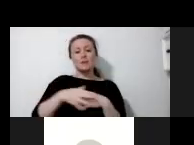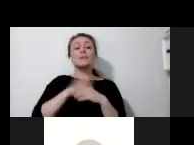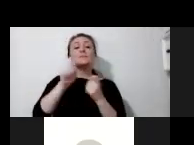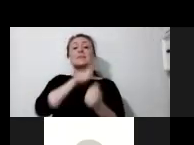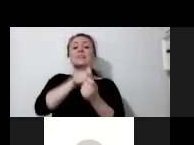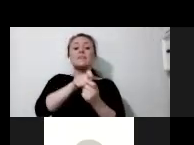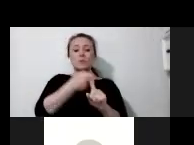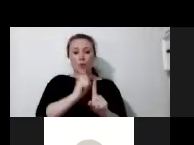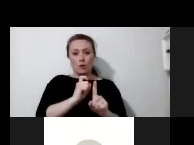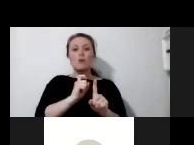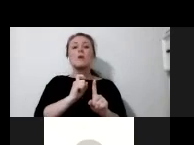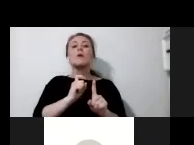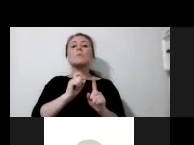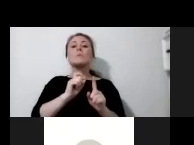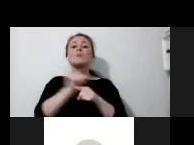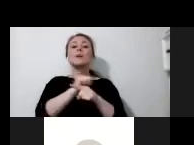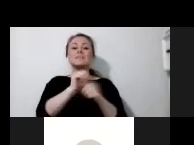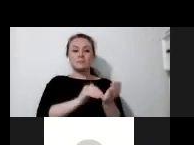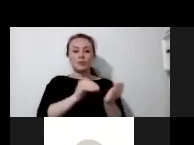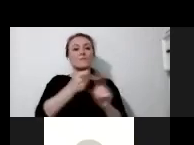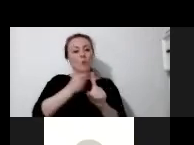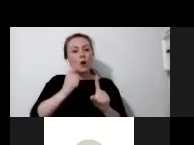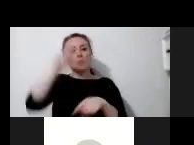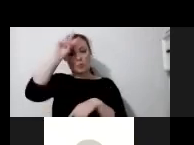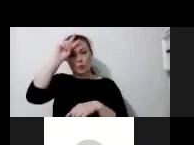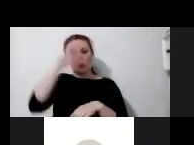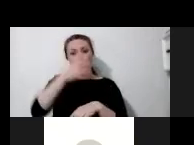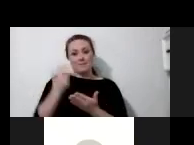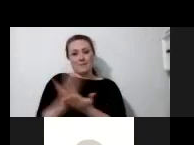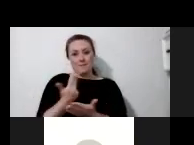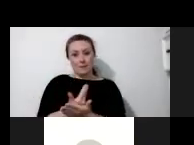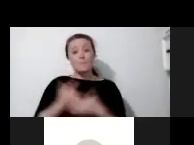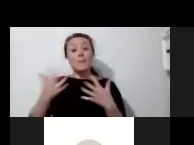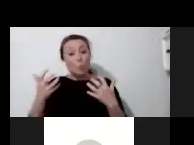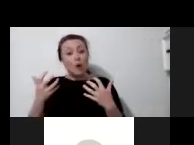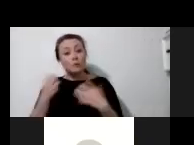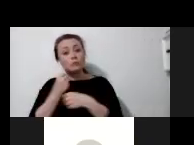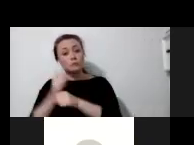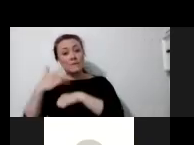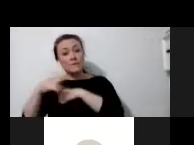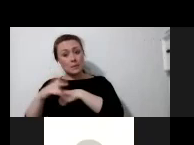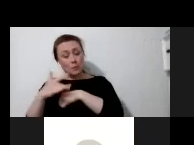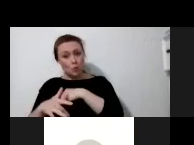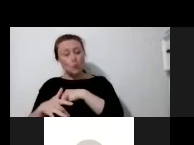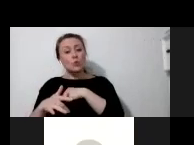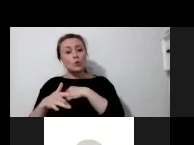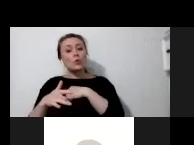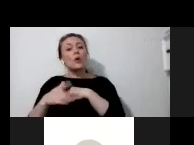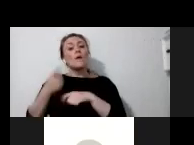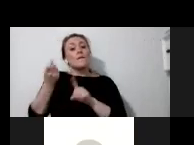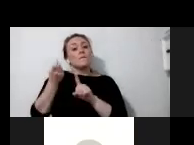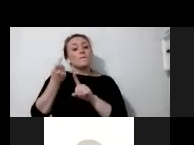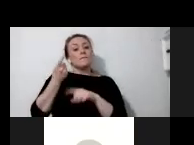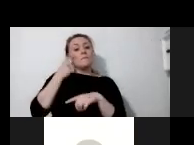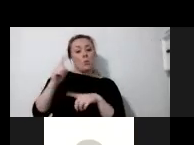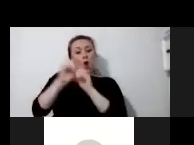from Ghana and Peru. And one thing I wanted to have available for the Office of International Programs